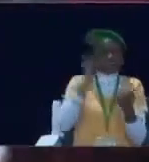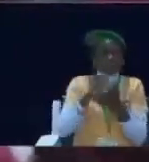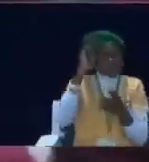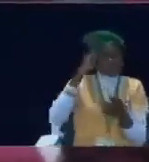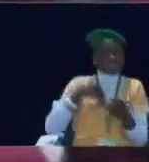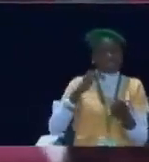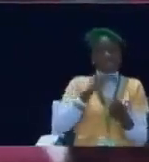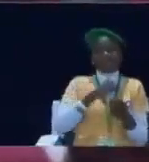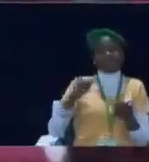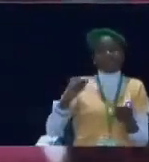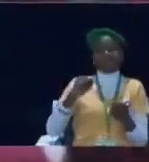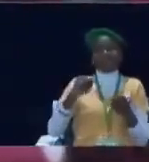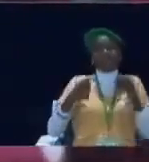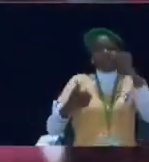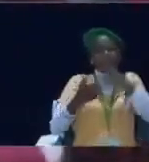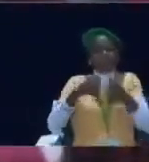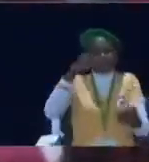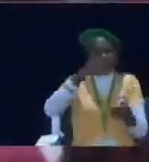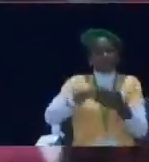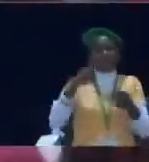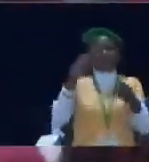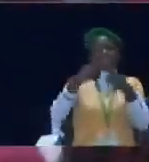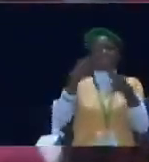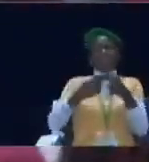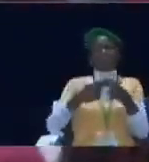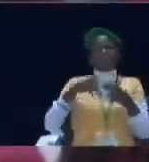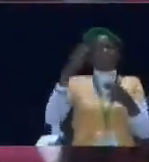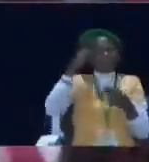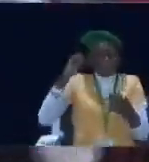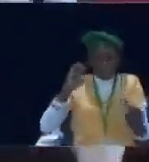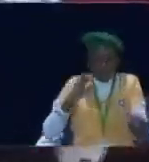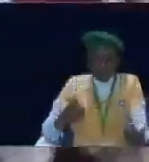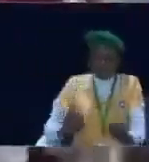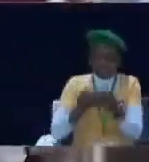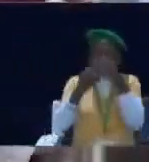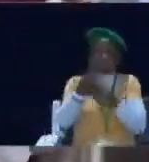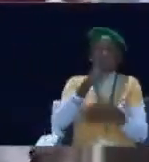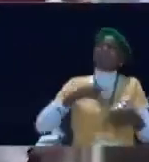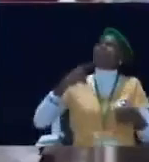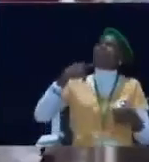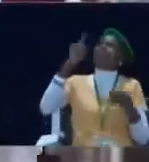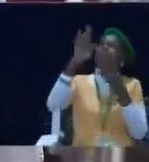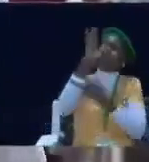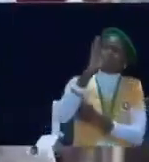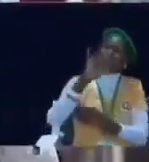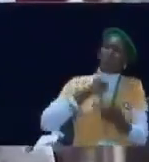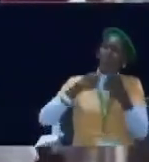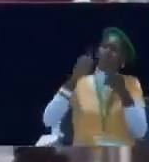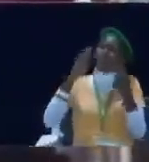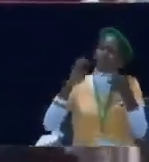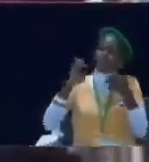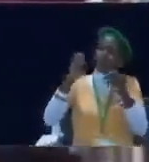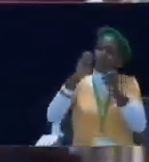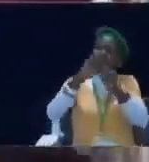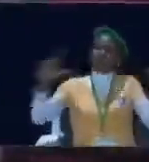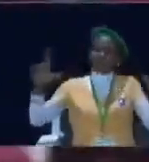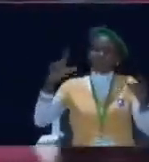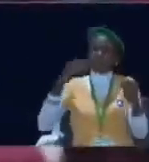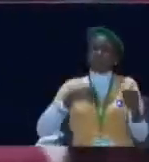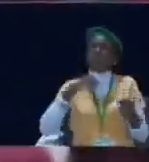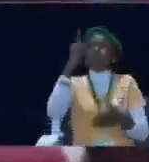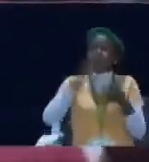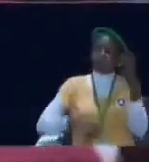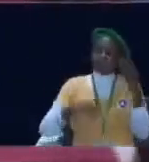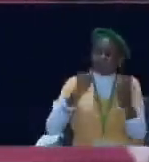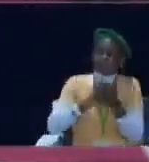a problematic name. He faced God and he told God, I want you to enlarge me. What Jabez